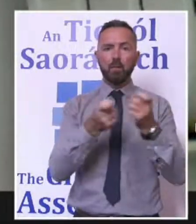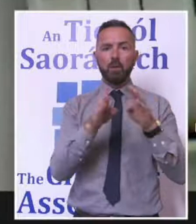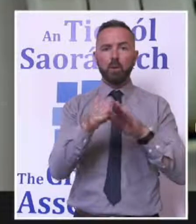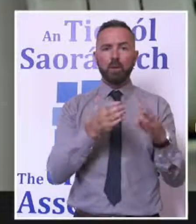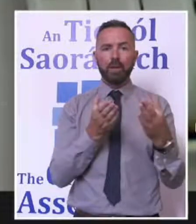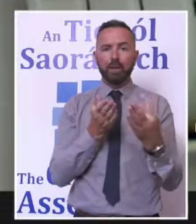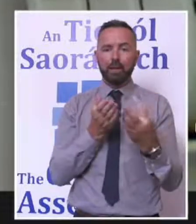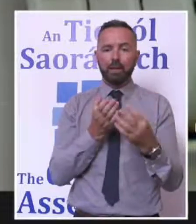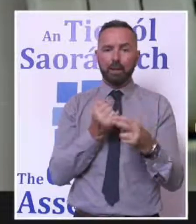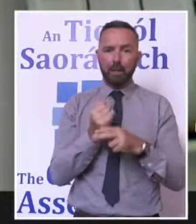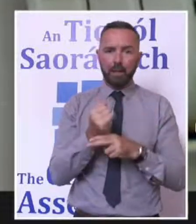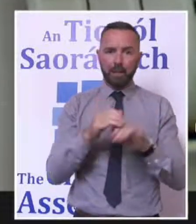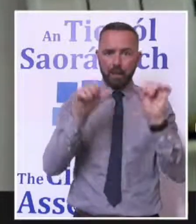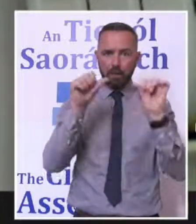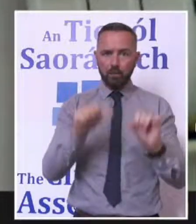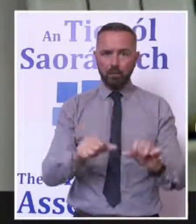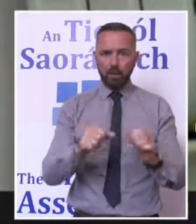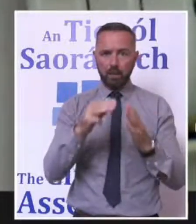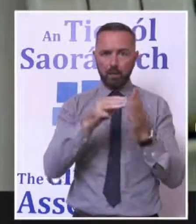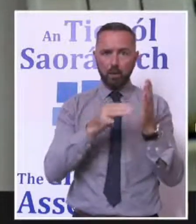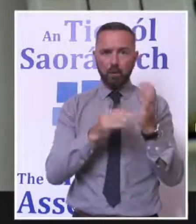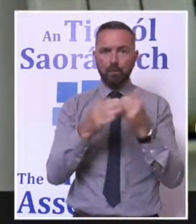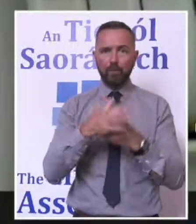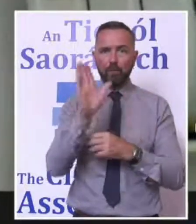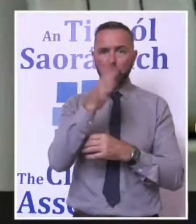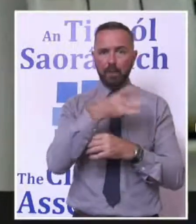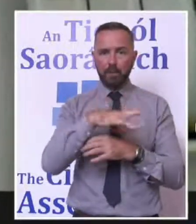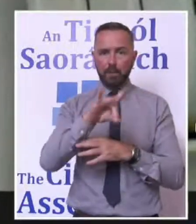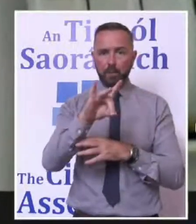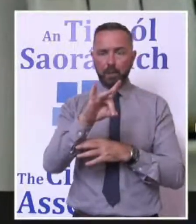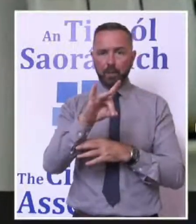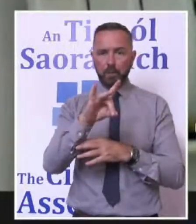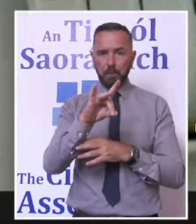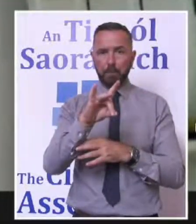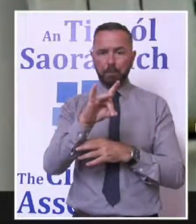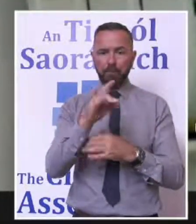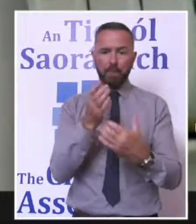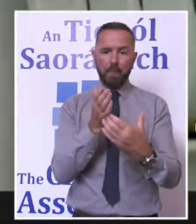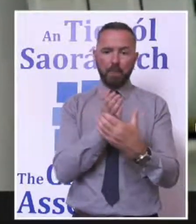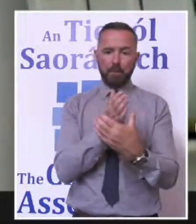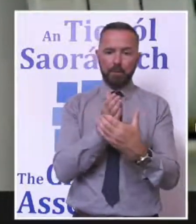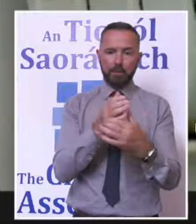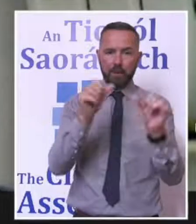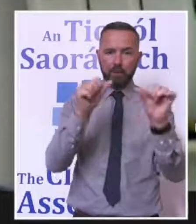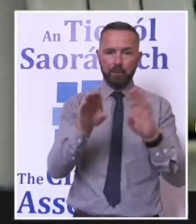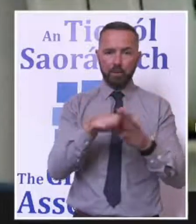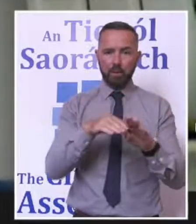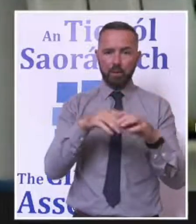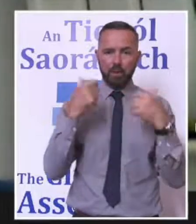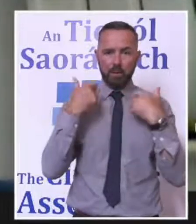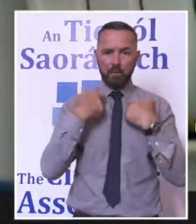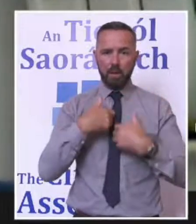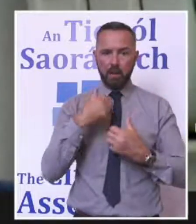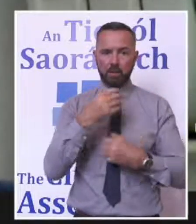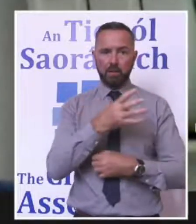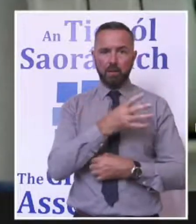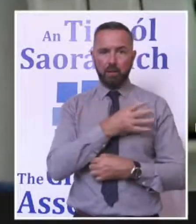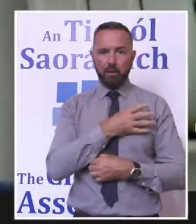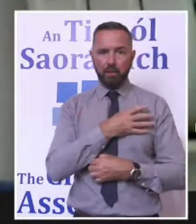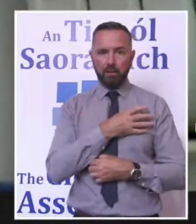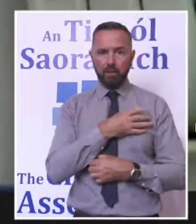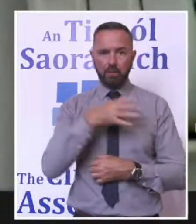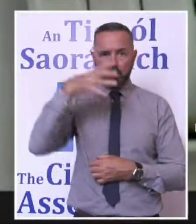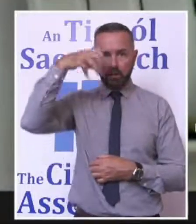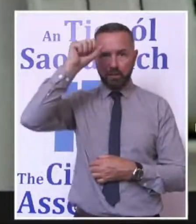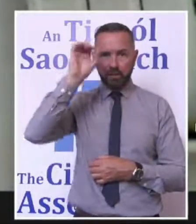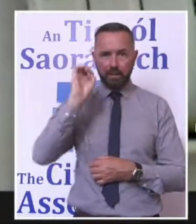an agreed programme for Limerick that is agreed between the mayor's office, the Director General, Chief